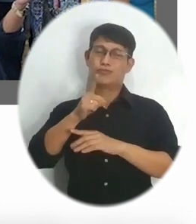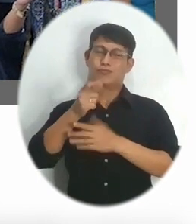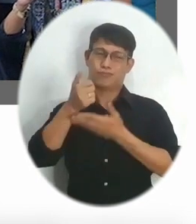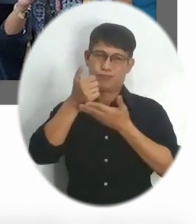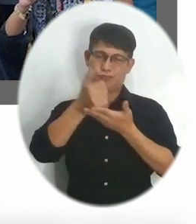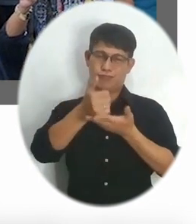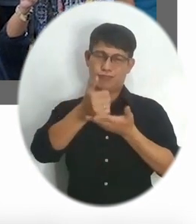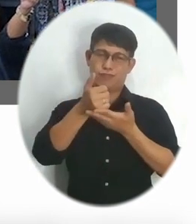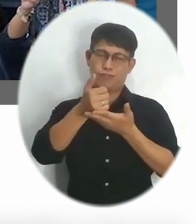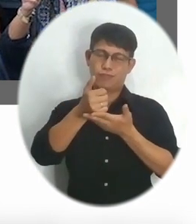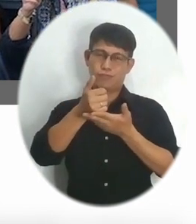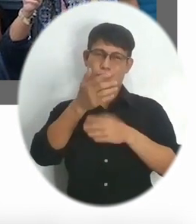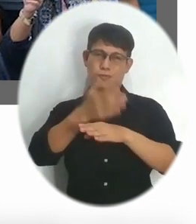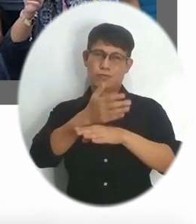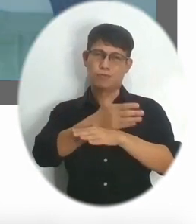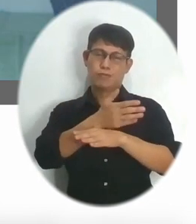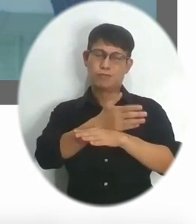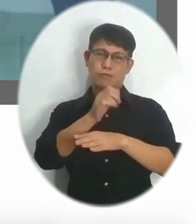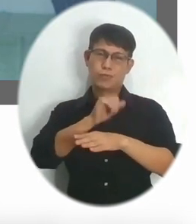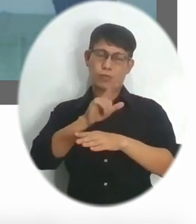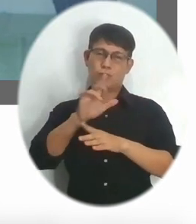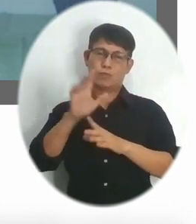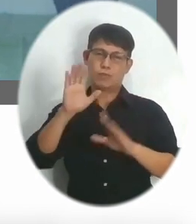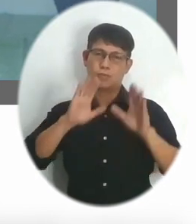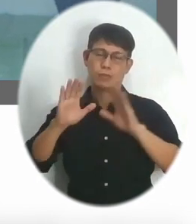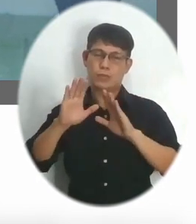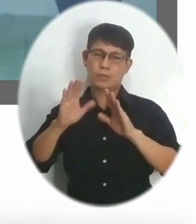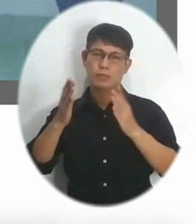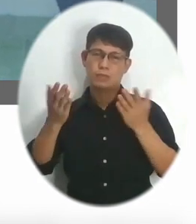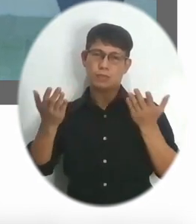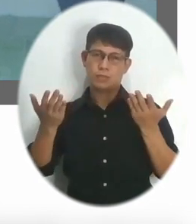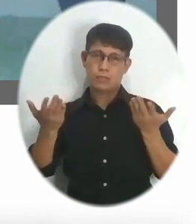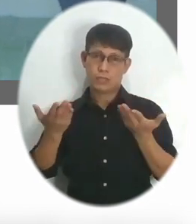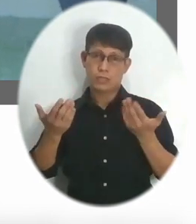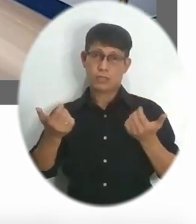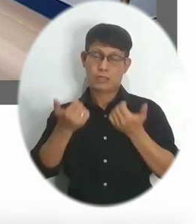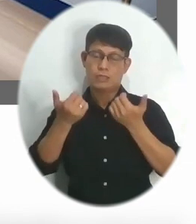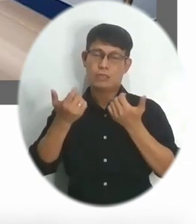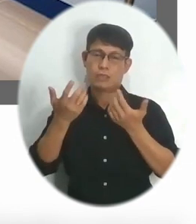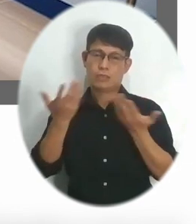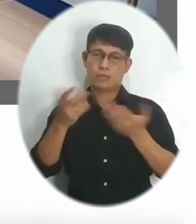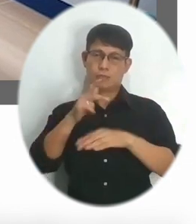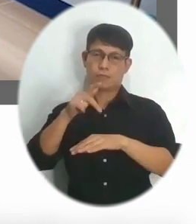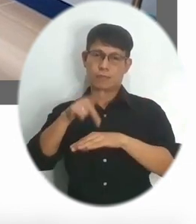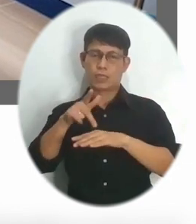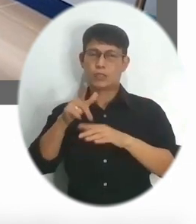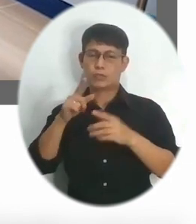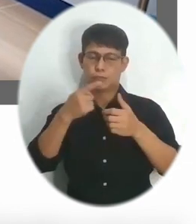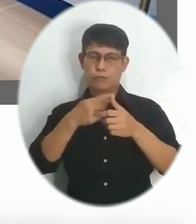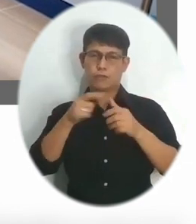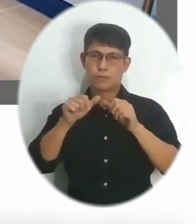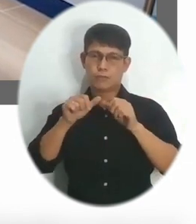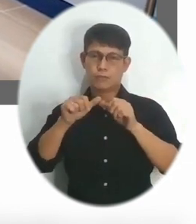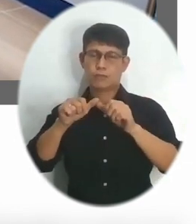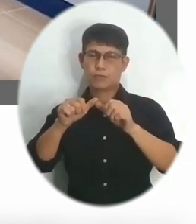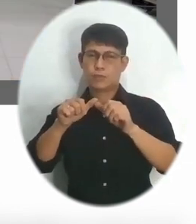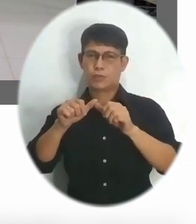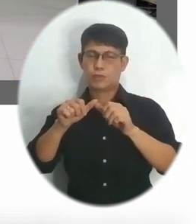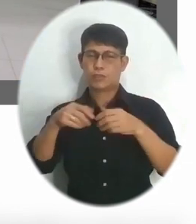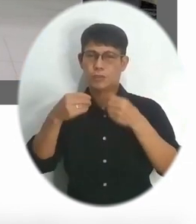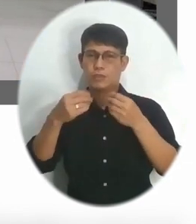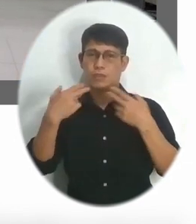SM is doing its part to help alleviate these challenges in the Philippines. Establishing and maintaining basic